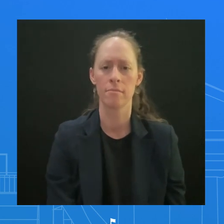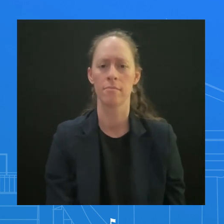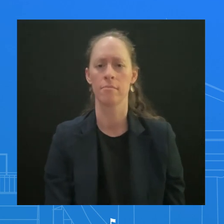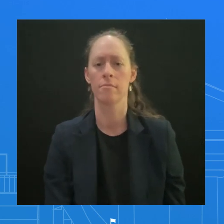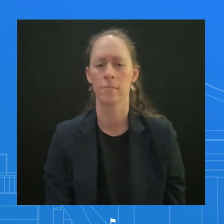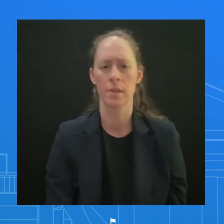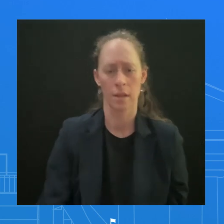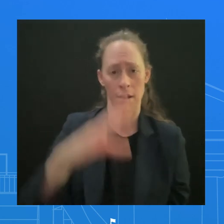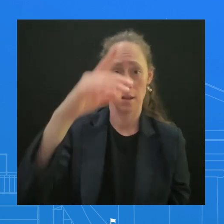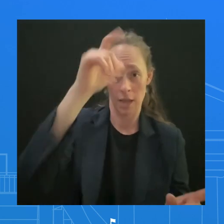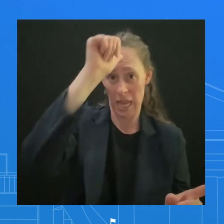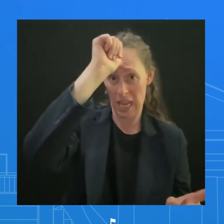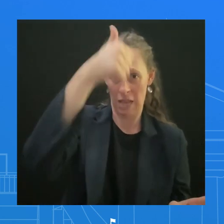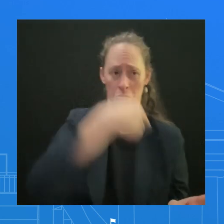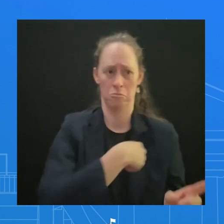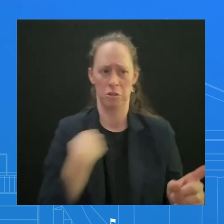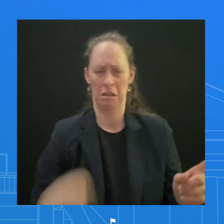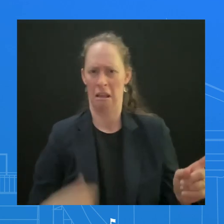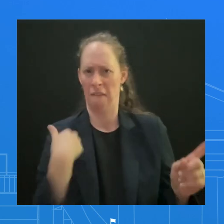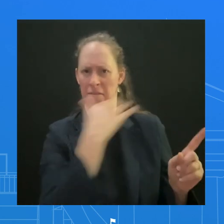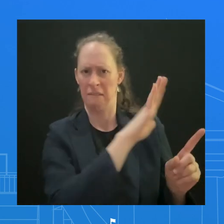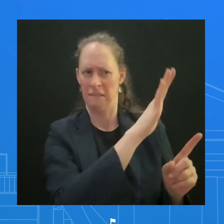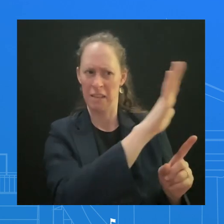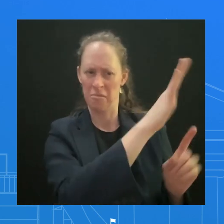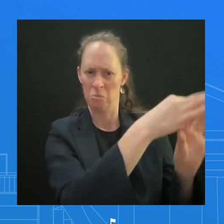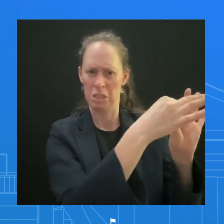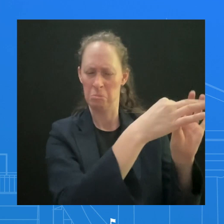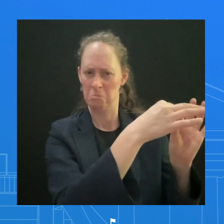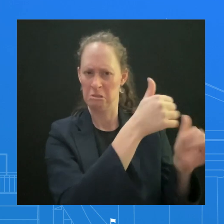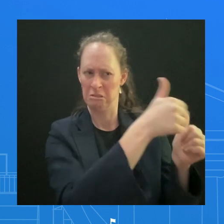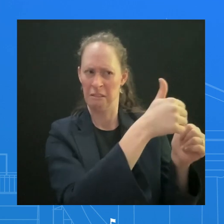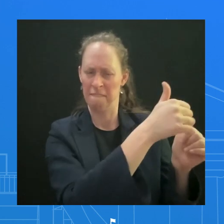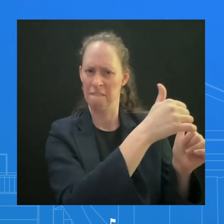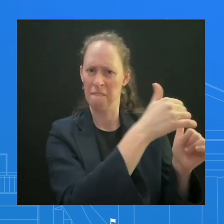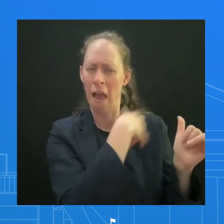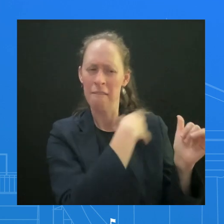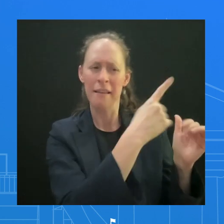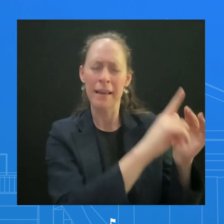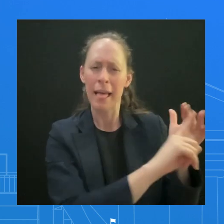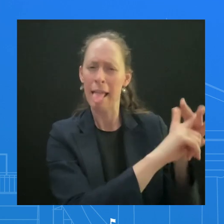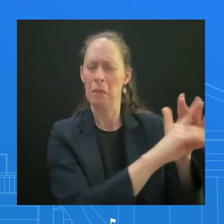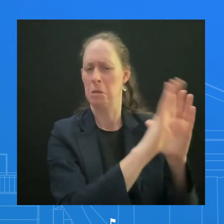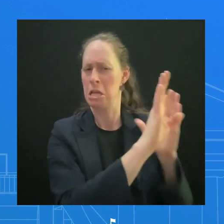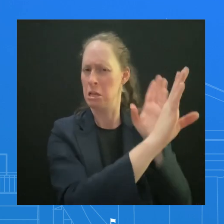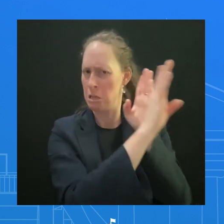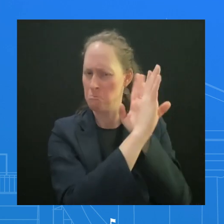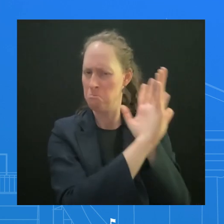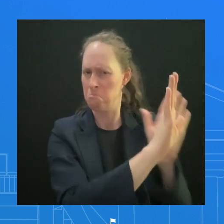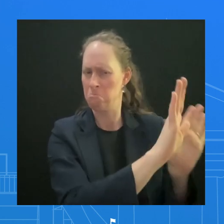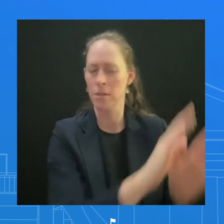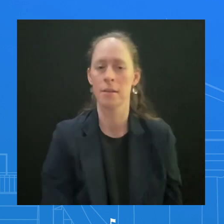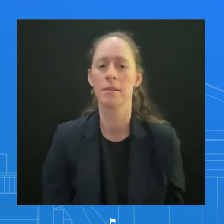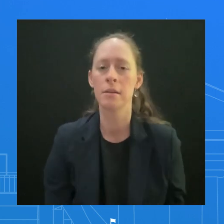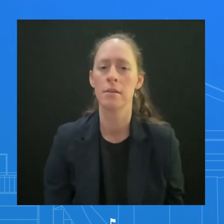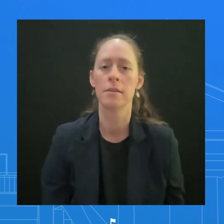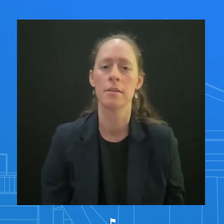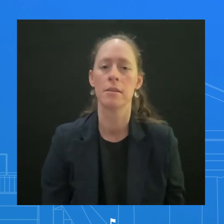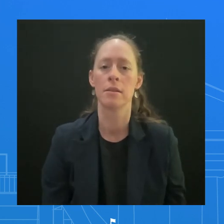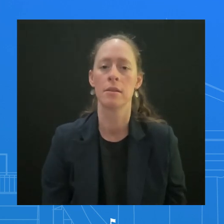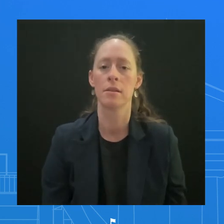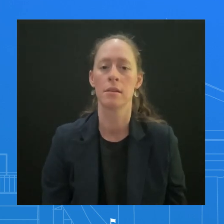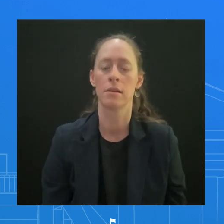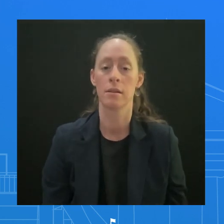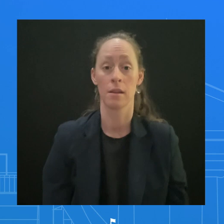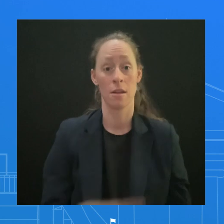also more broadly in the region. And clearly, the challenges presented by the PRC to both our nations were on the